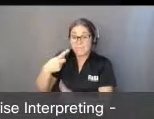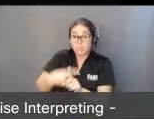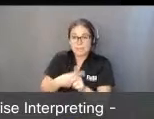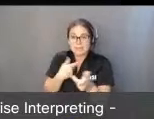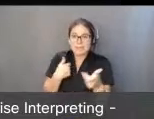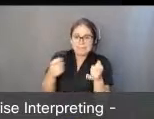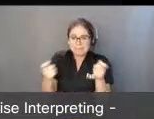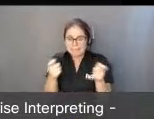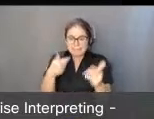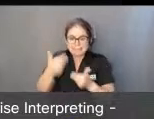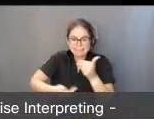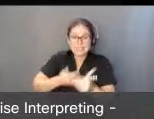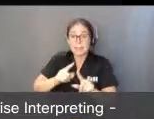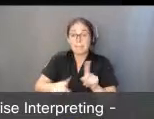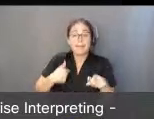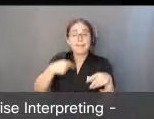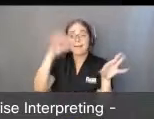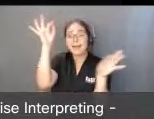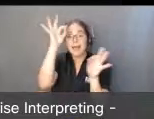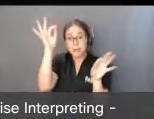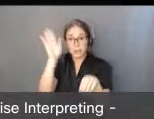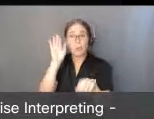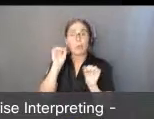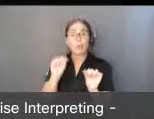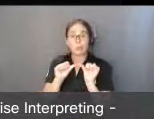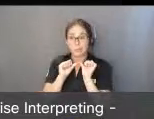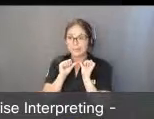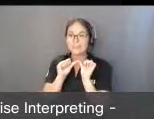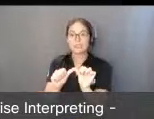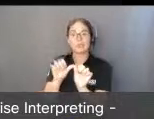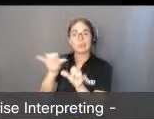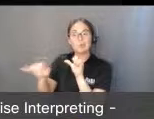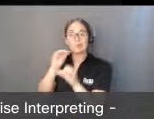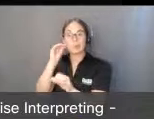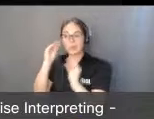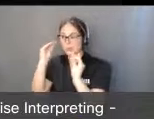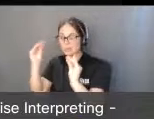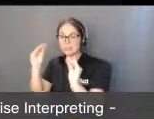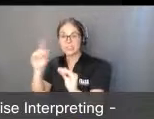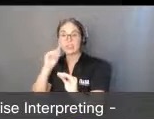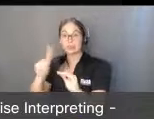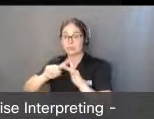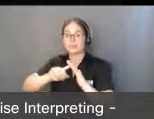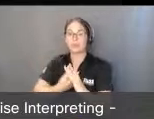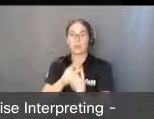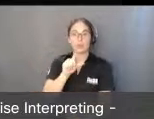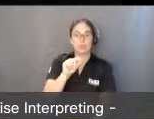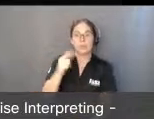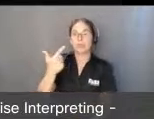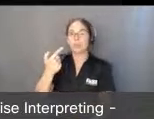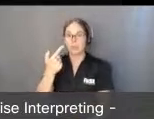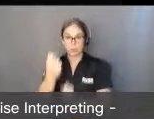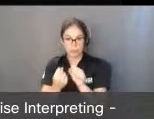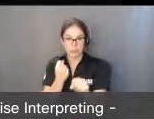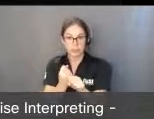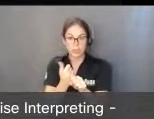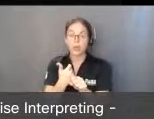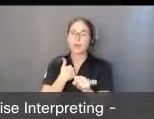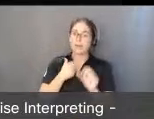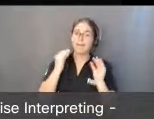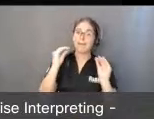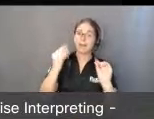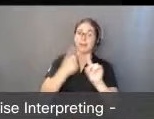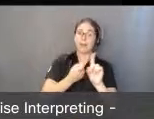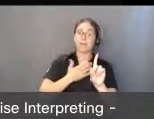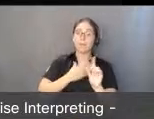idea I might be in a distance learning situation to start the 2021 school year. I conducted my lessons from my dining table and basically had